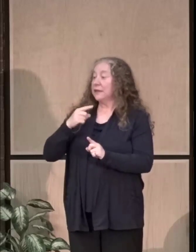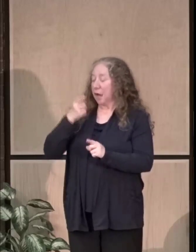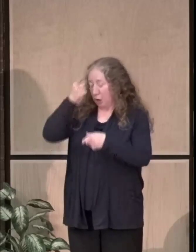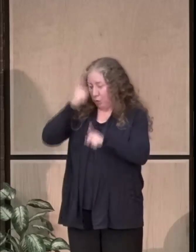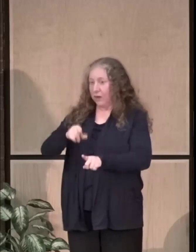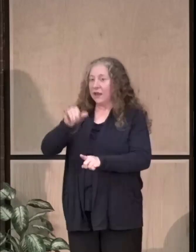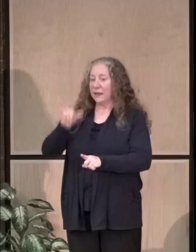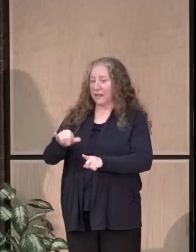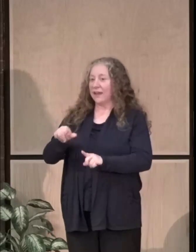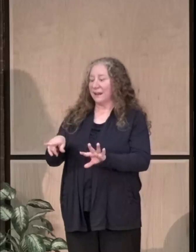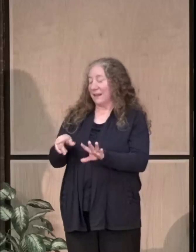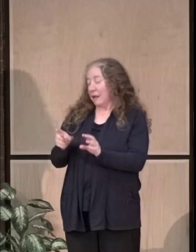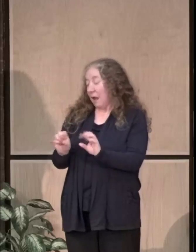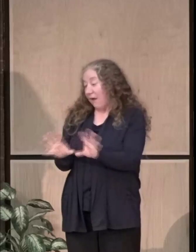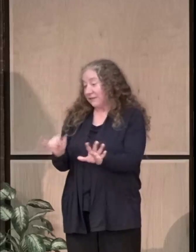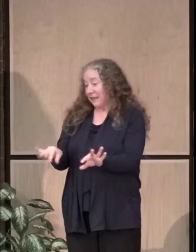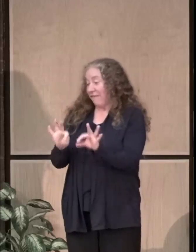that obviously the family